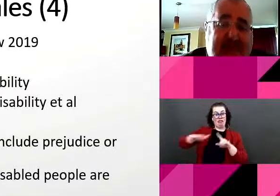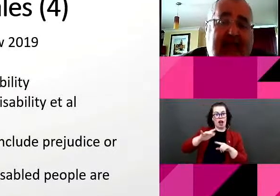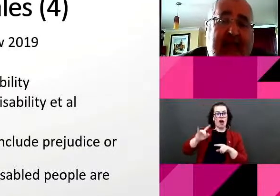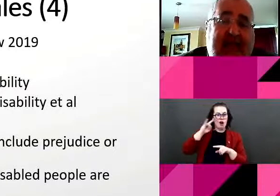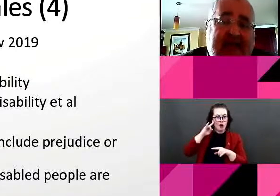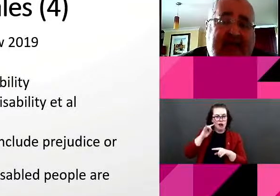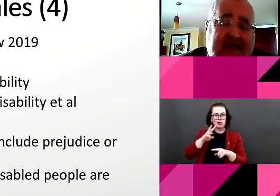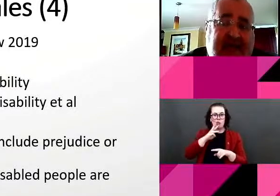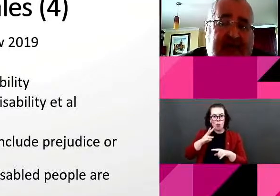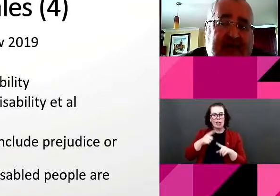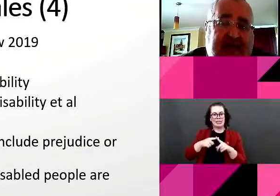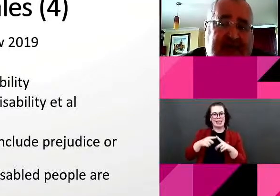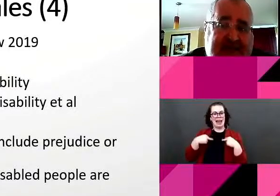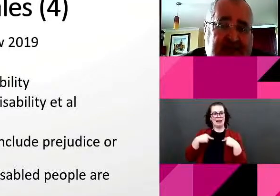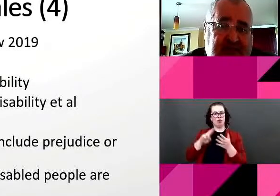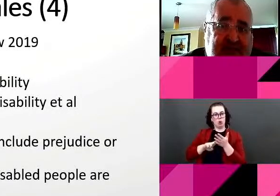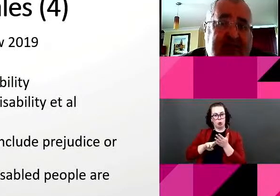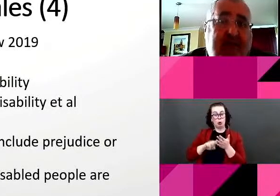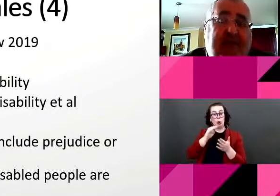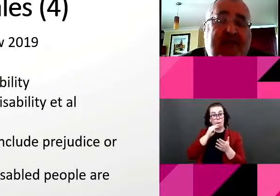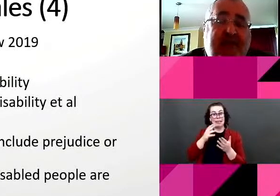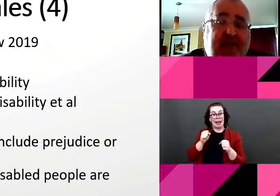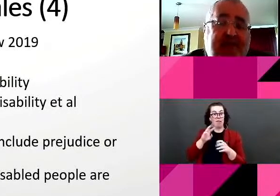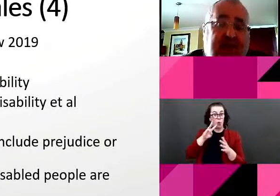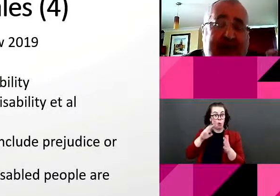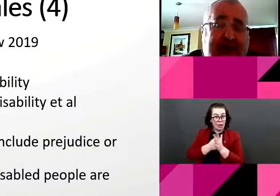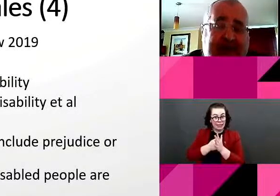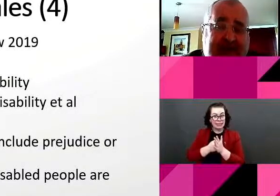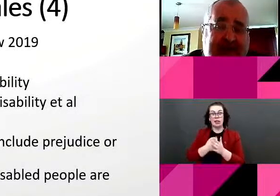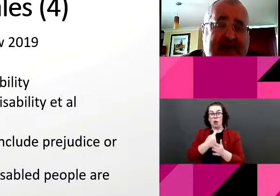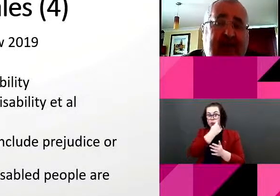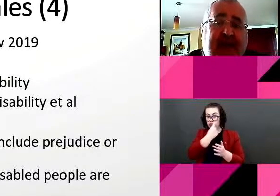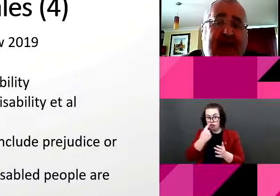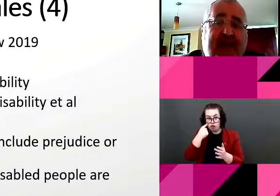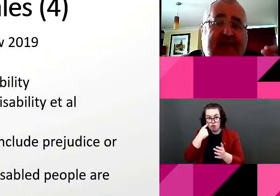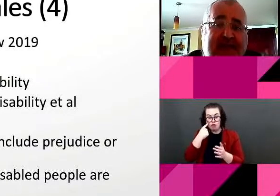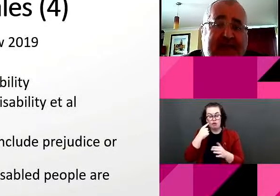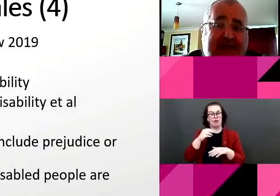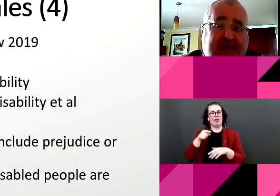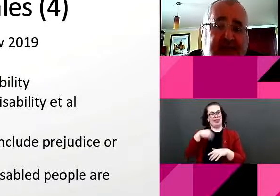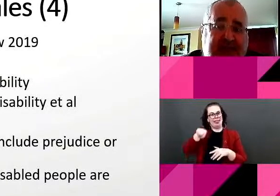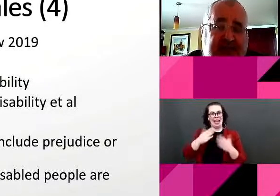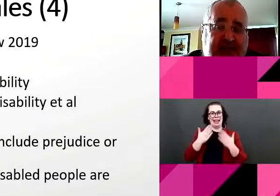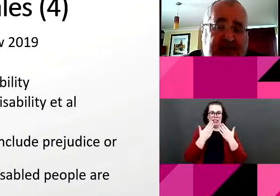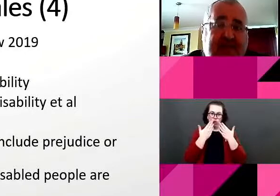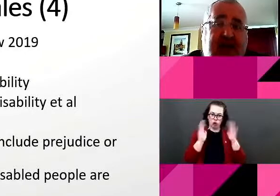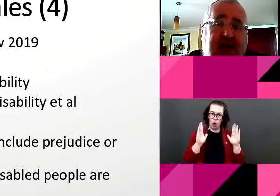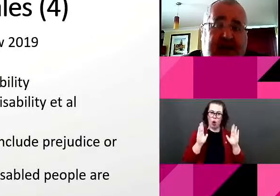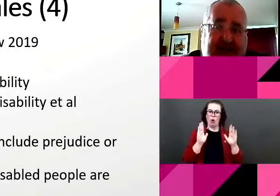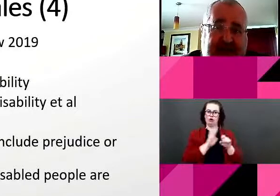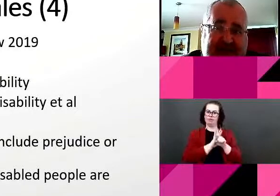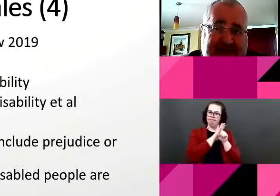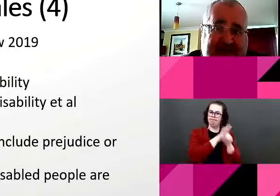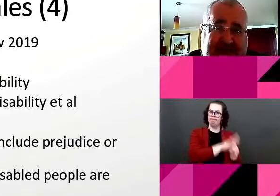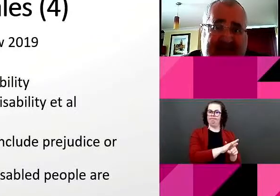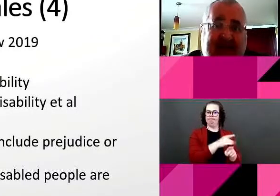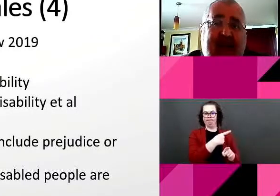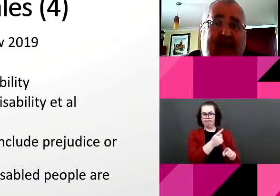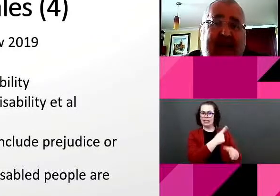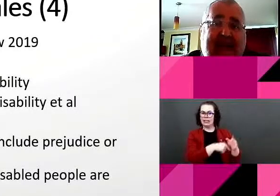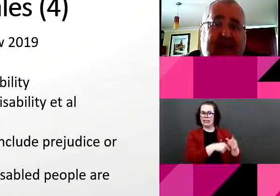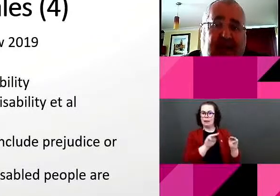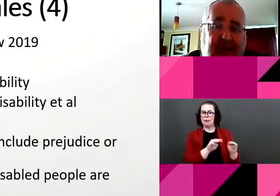was successfully prosecuted. But it was reliant on the demonstration of the